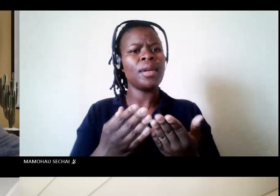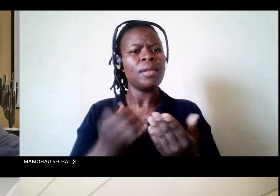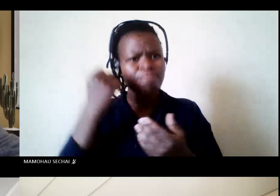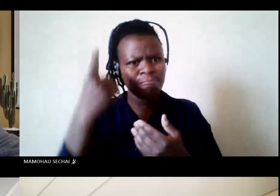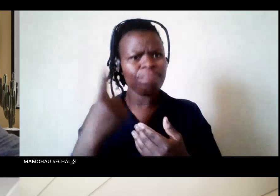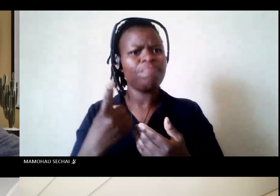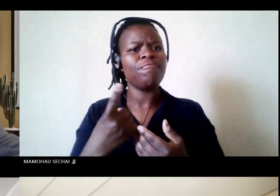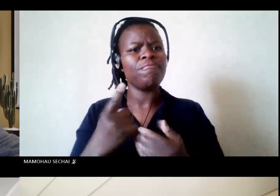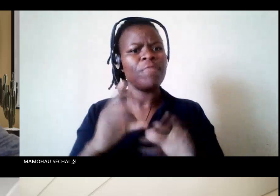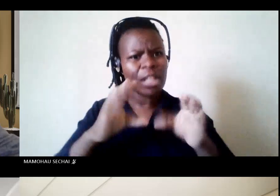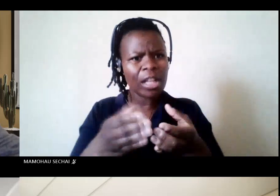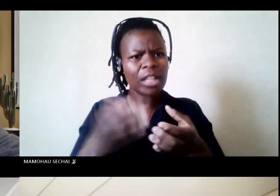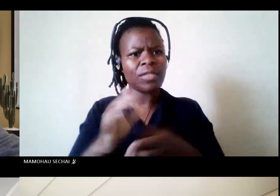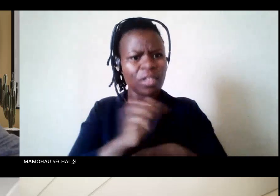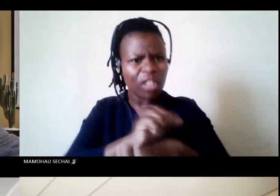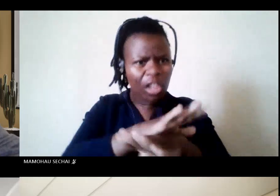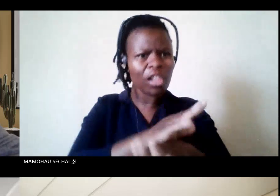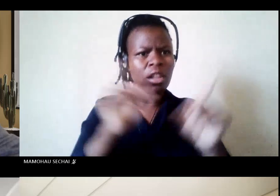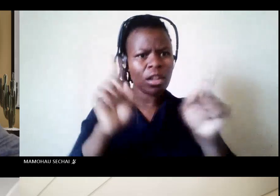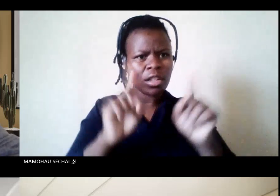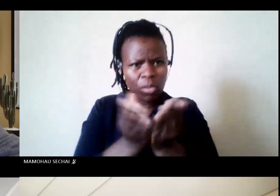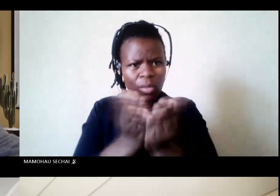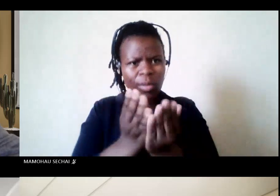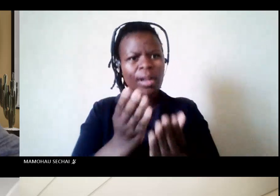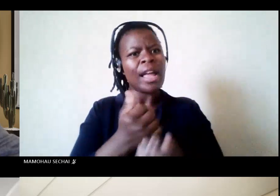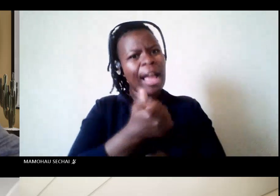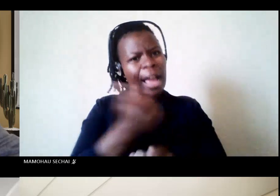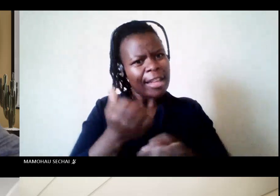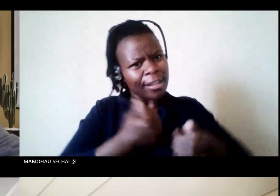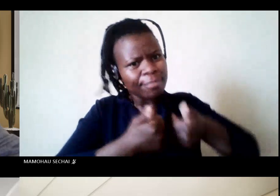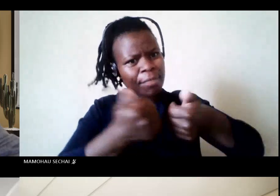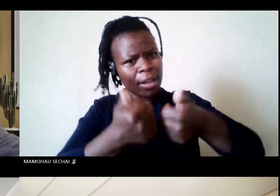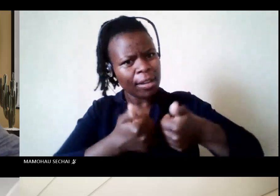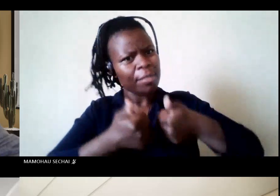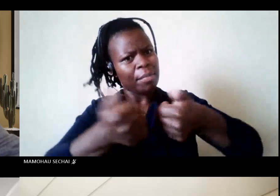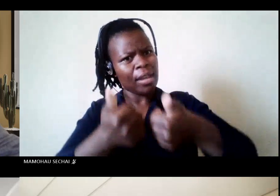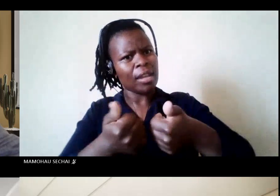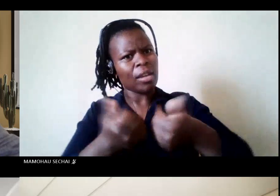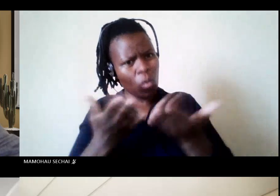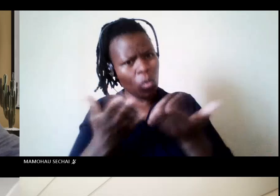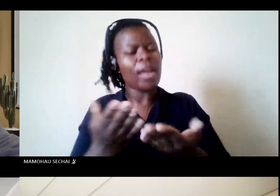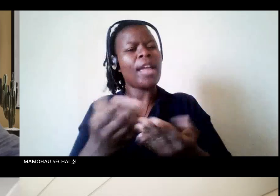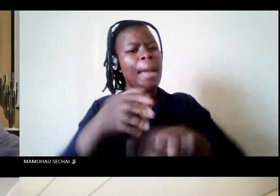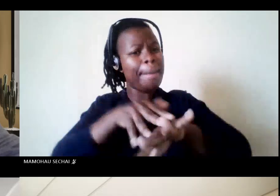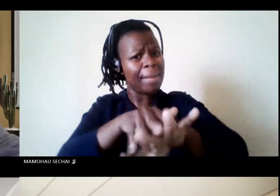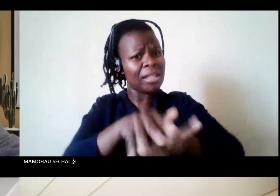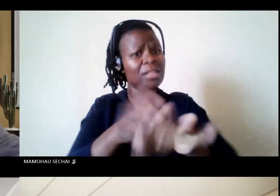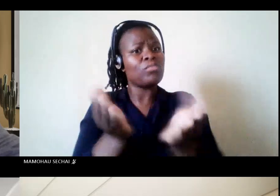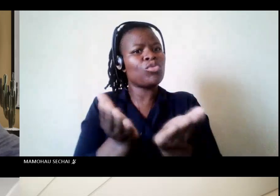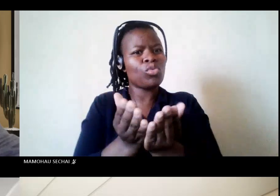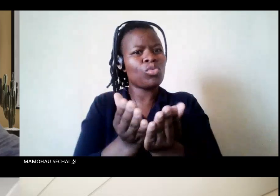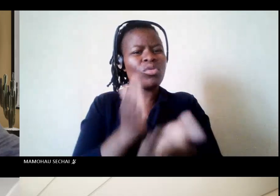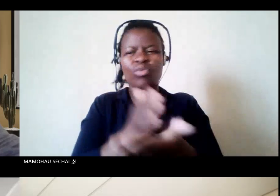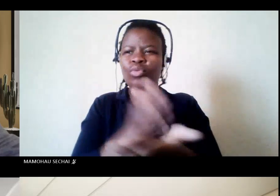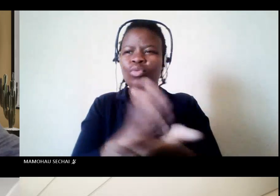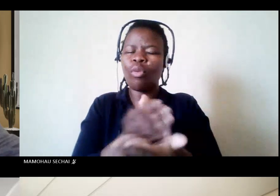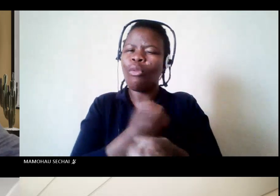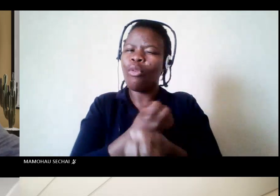school. And some are being returned to the special schools, returned to the mainstream. So it's a lot